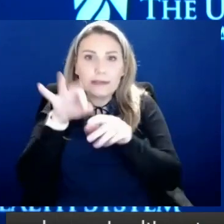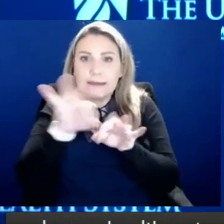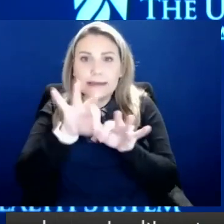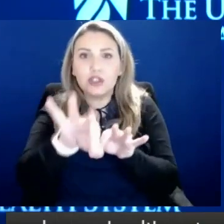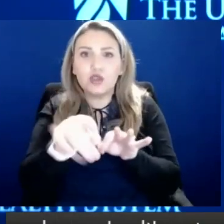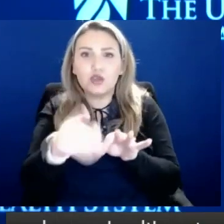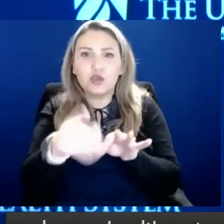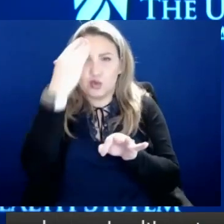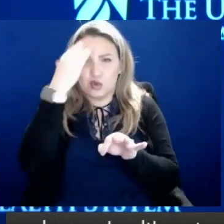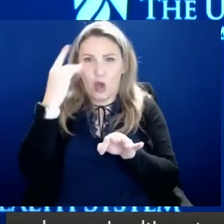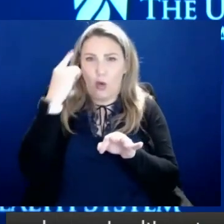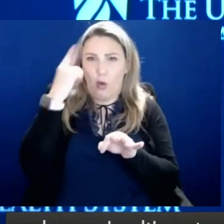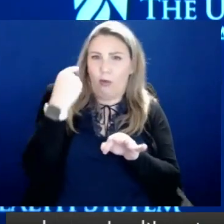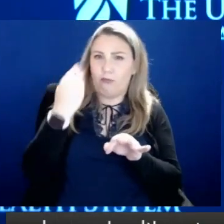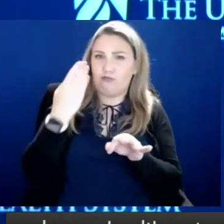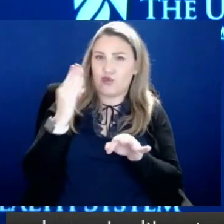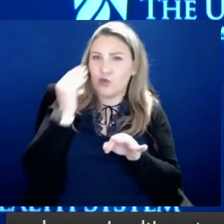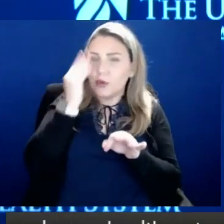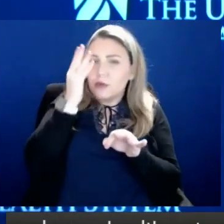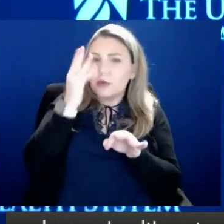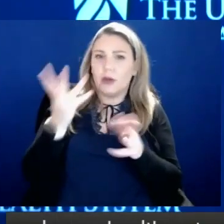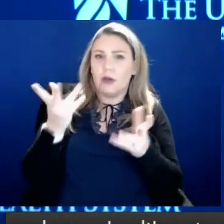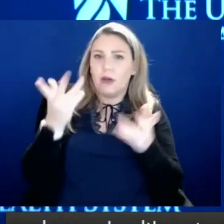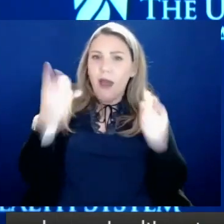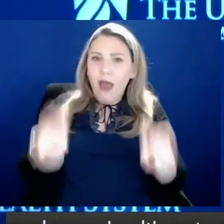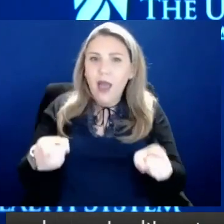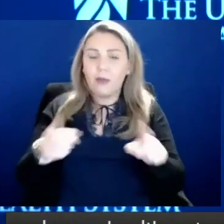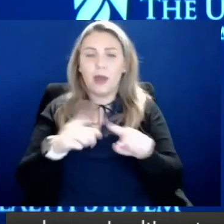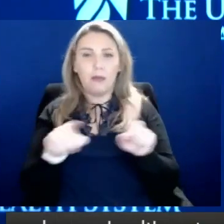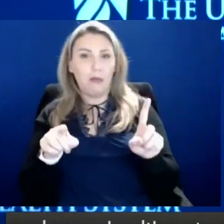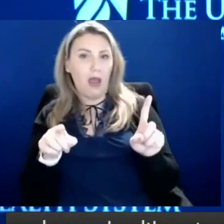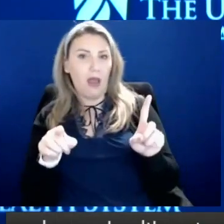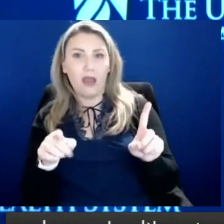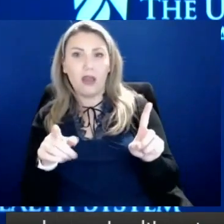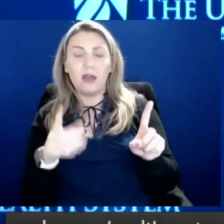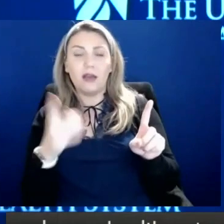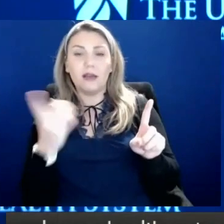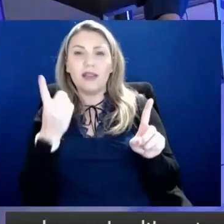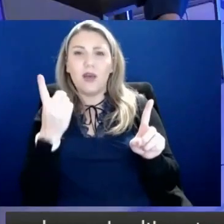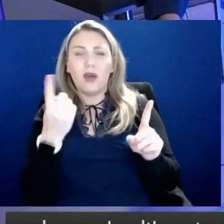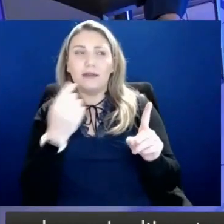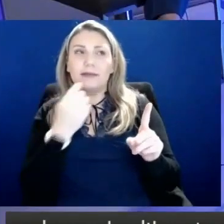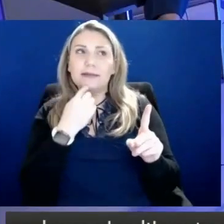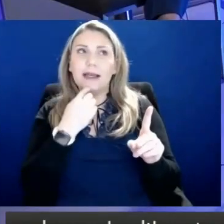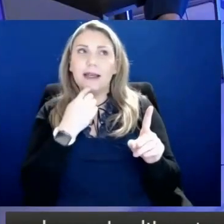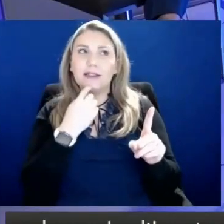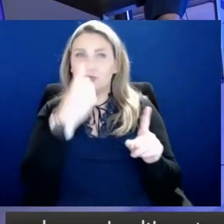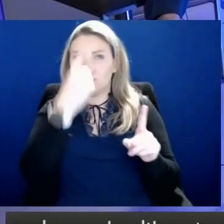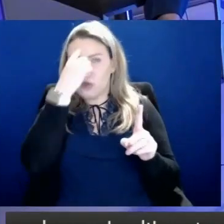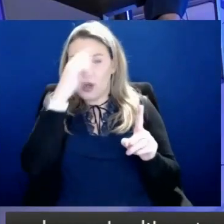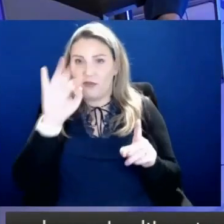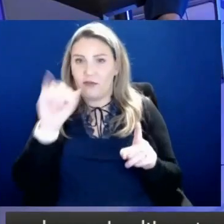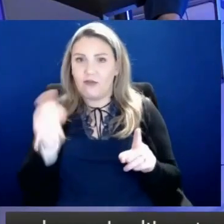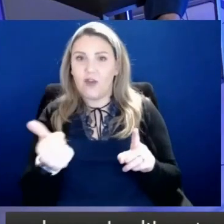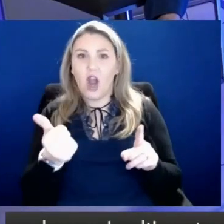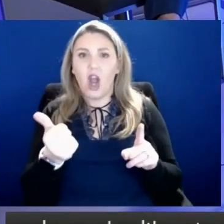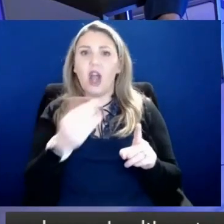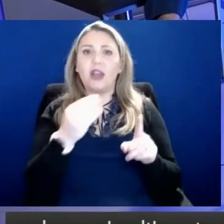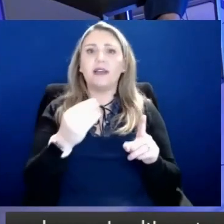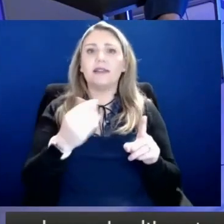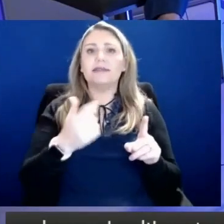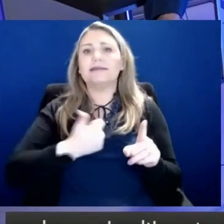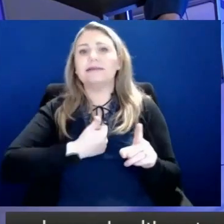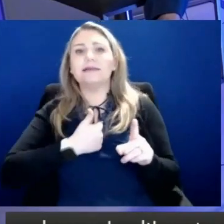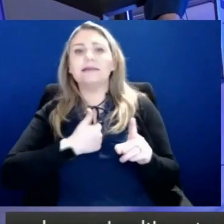you have no idea what someone's going through if they say they have brain fog. And feeling self-conscious, like you said, that you're just... It's weird. And you would ask me, am